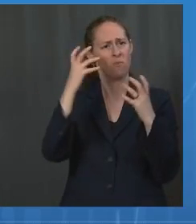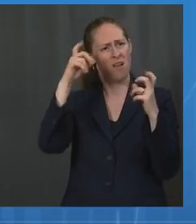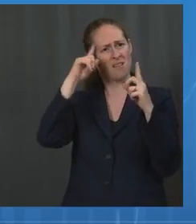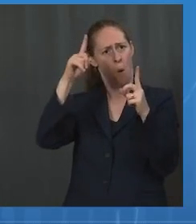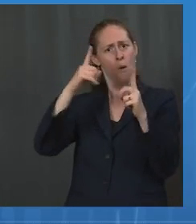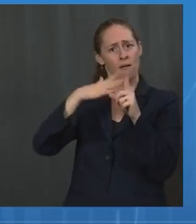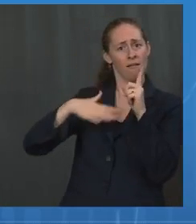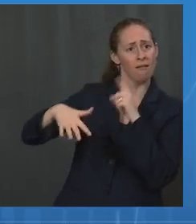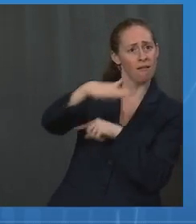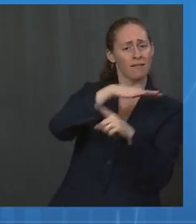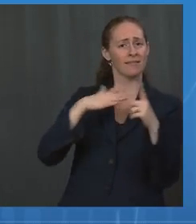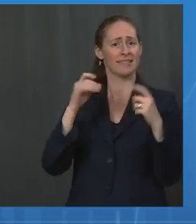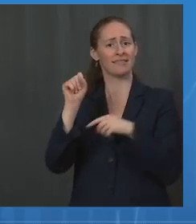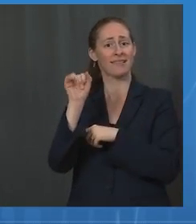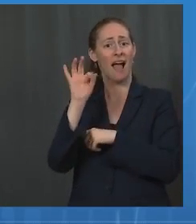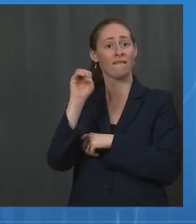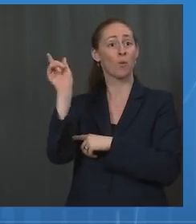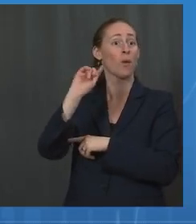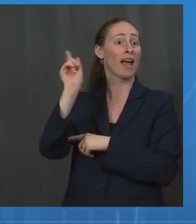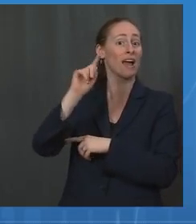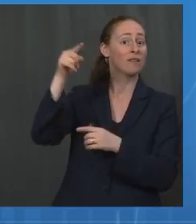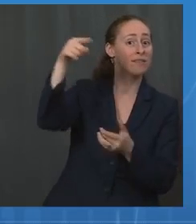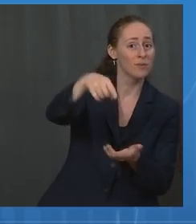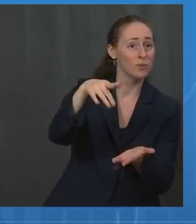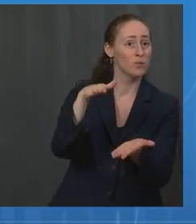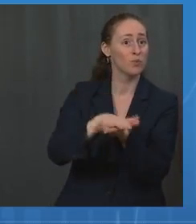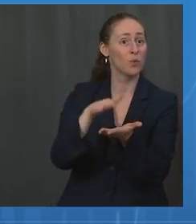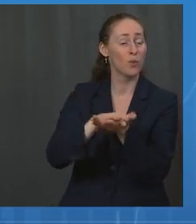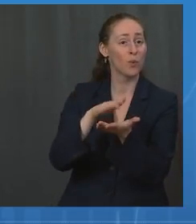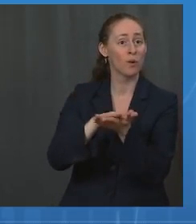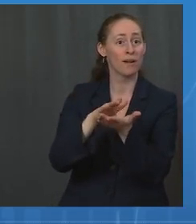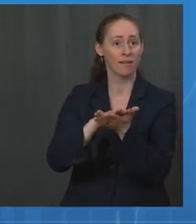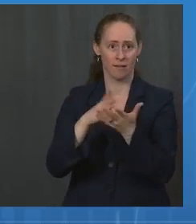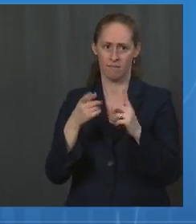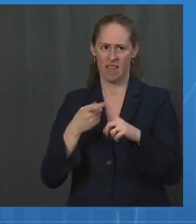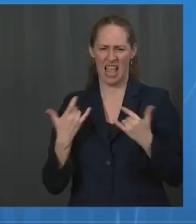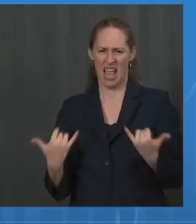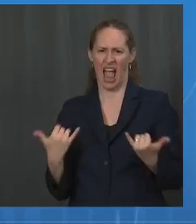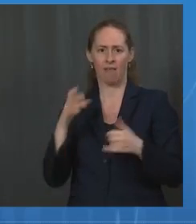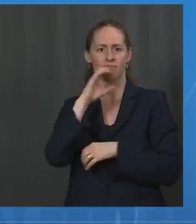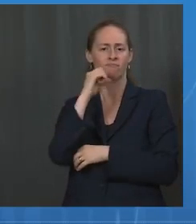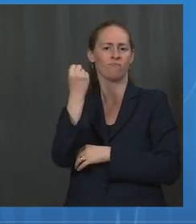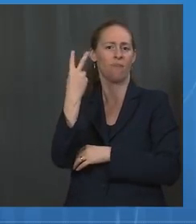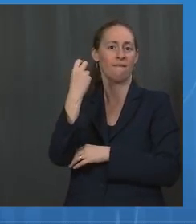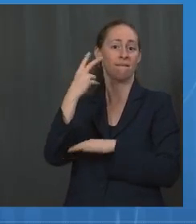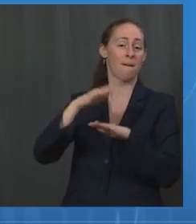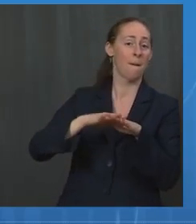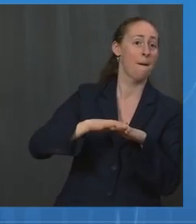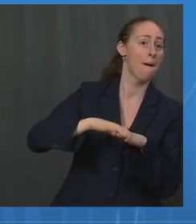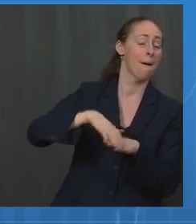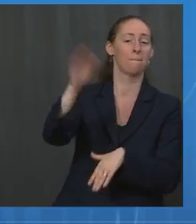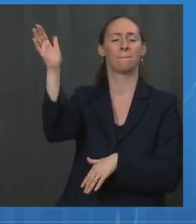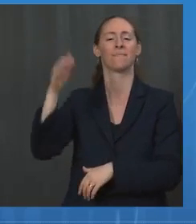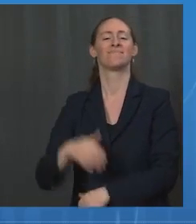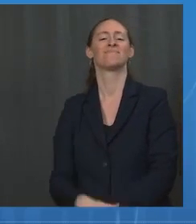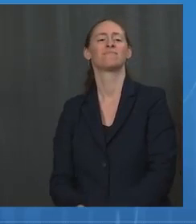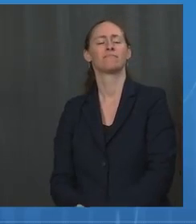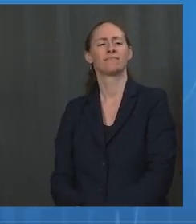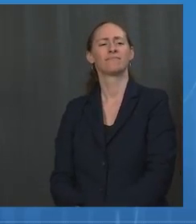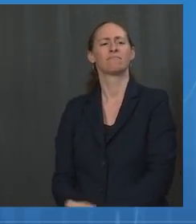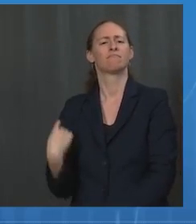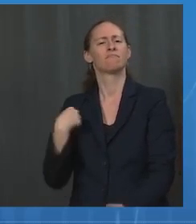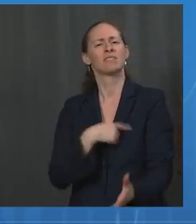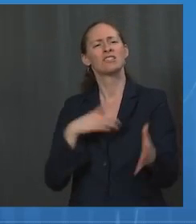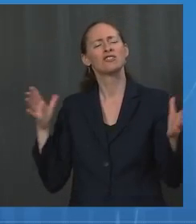kids 12 and over vaccinated. We continue to push for more progress in vaccinations across the board, including through